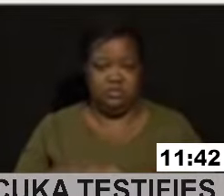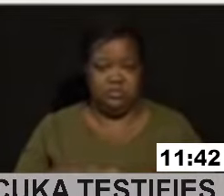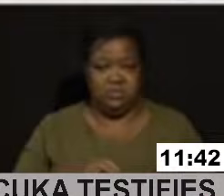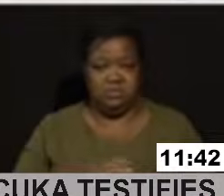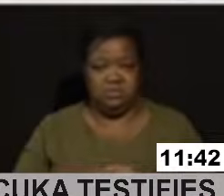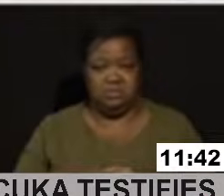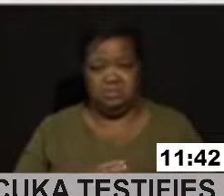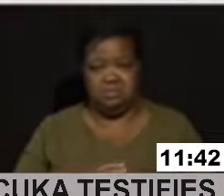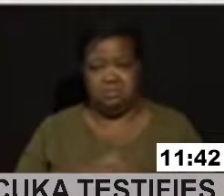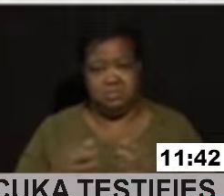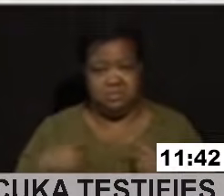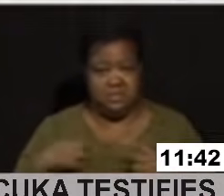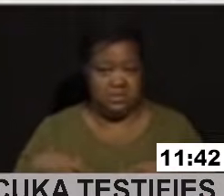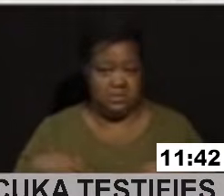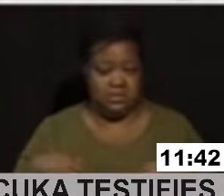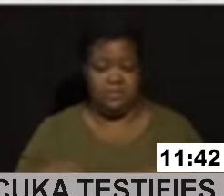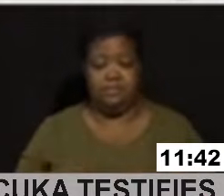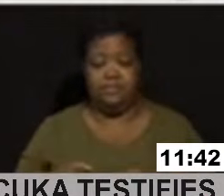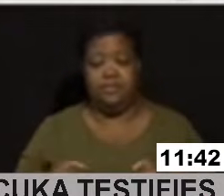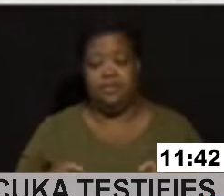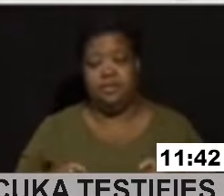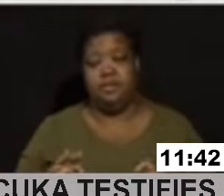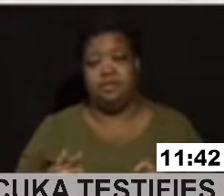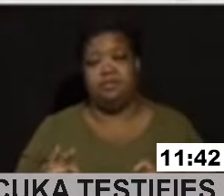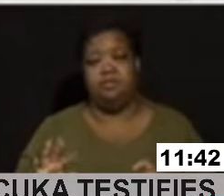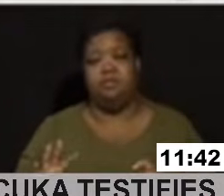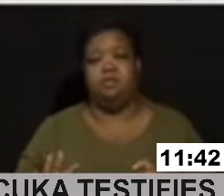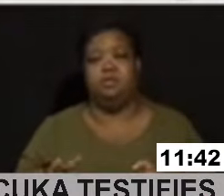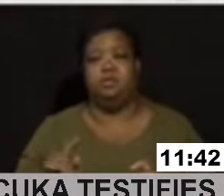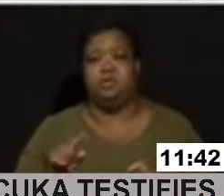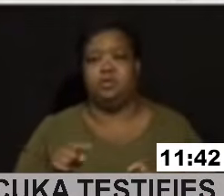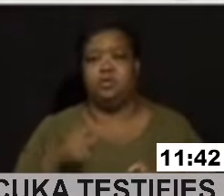paragraph 35, you also state,